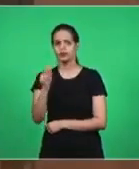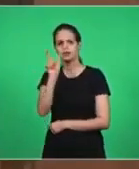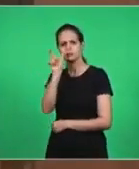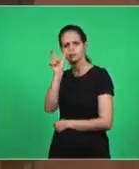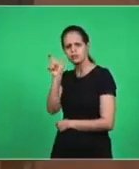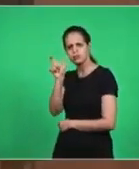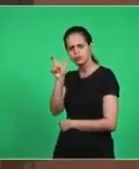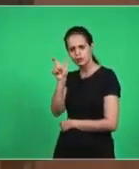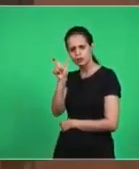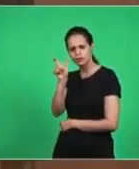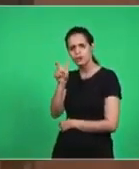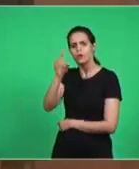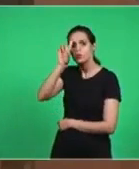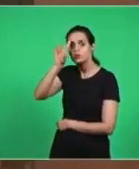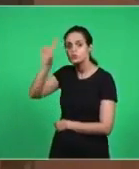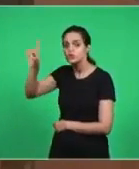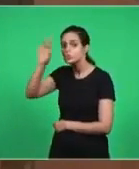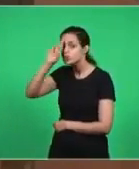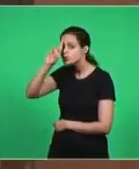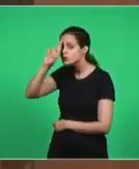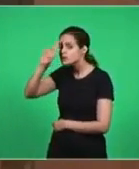expression, "The day of the Lord is near,"